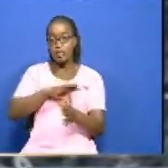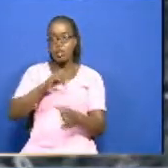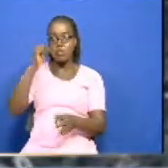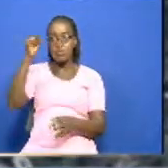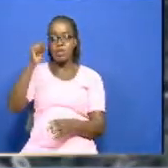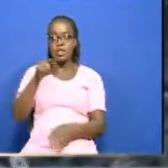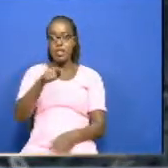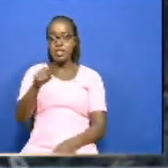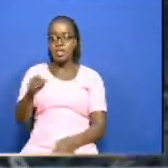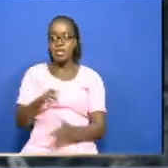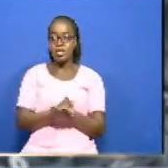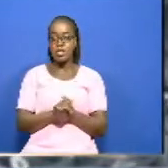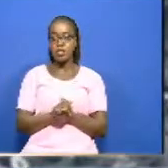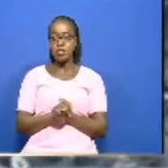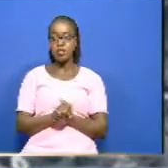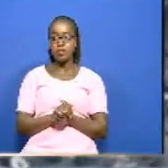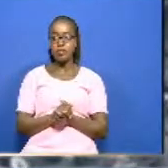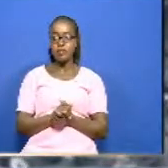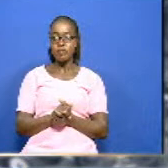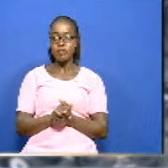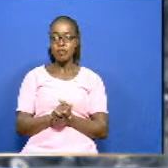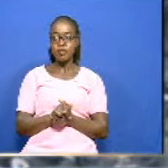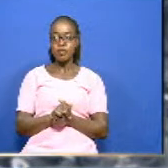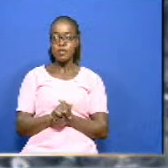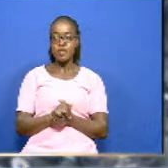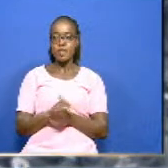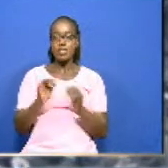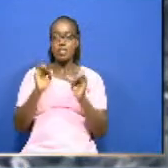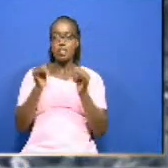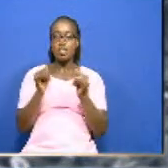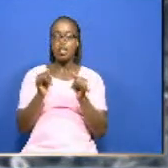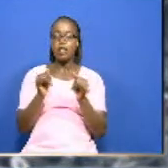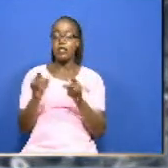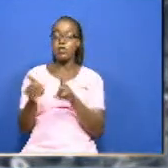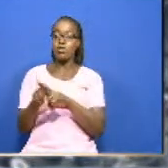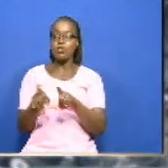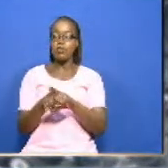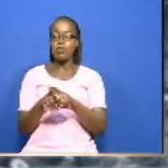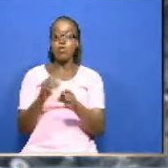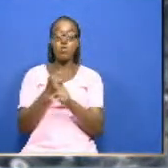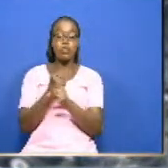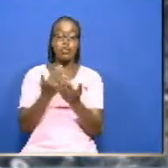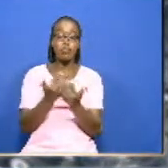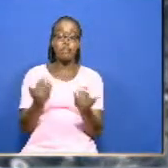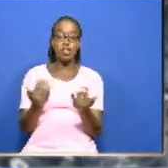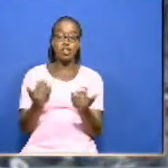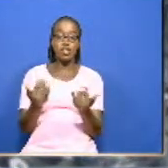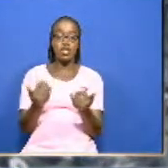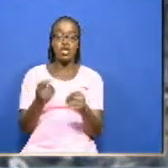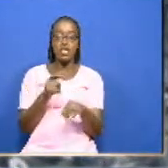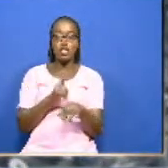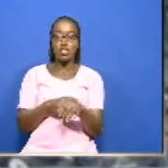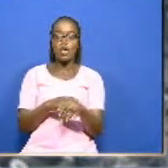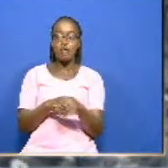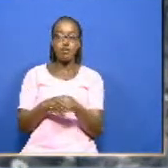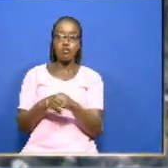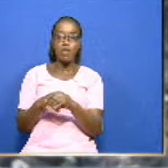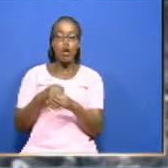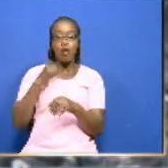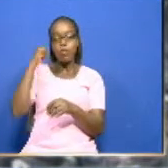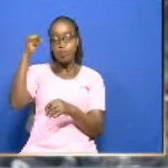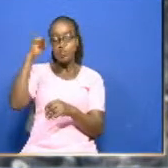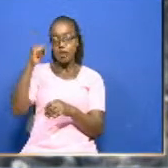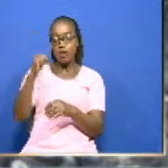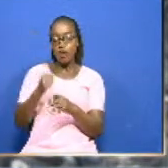for COVID and all that, but now journalists also need protective equipment when they go to cover these political meetings